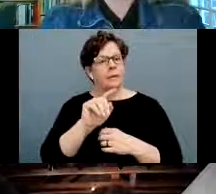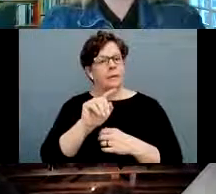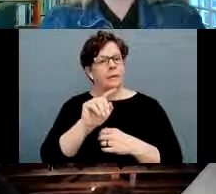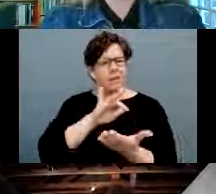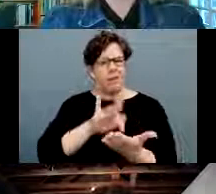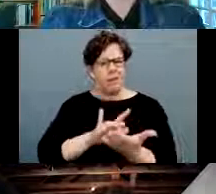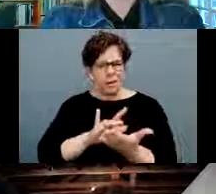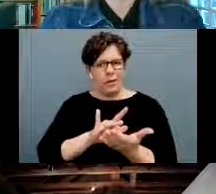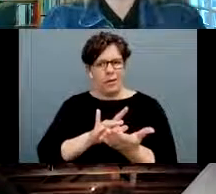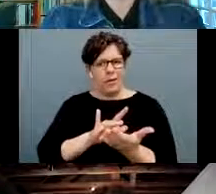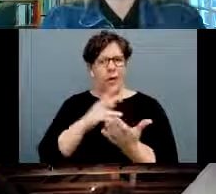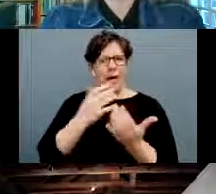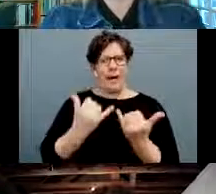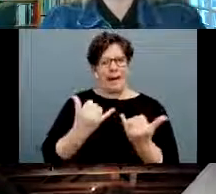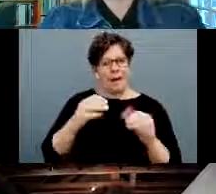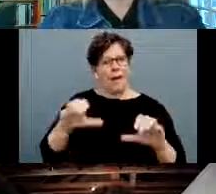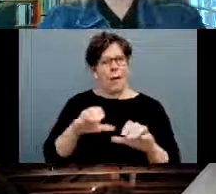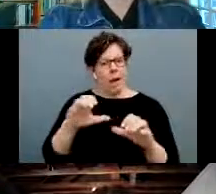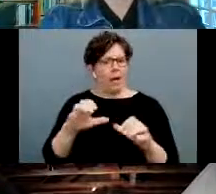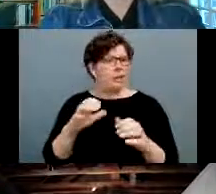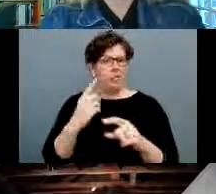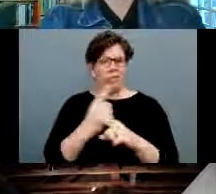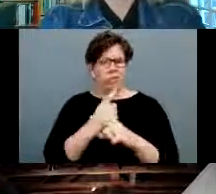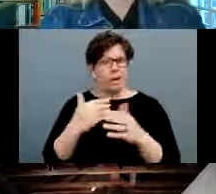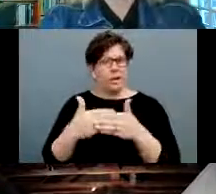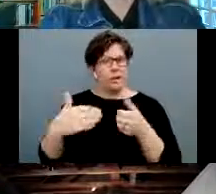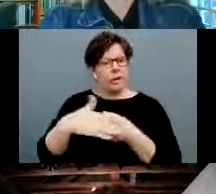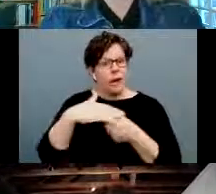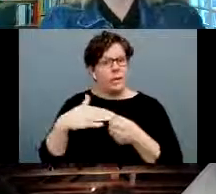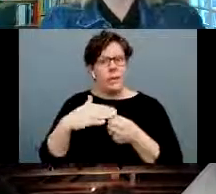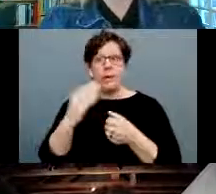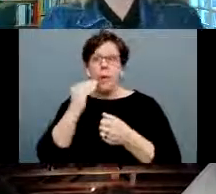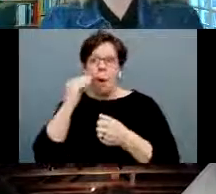of what is now an active suburban neighborhood with residential